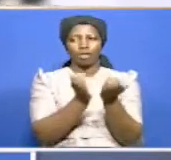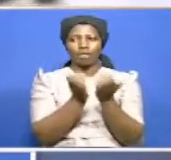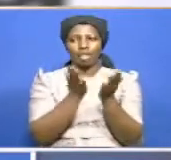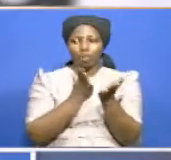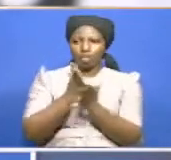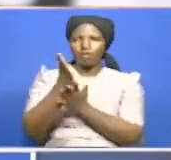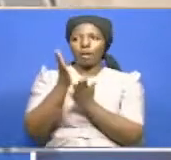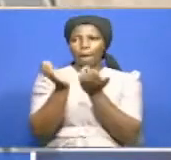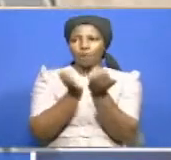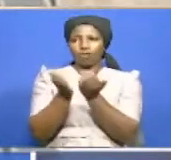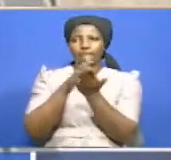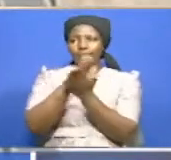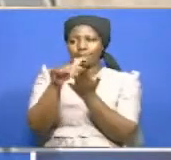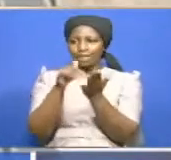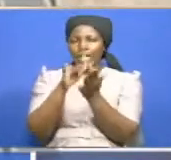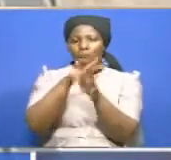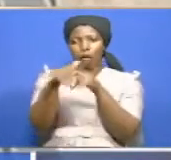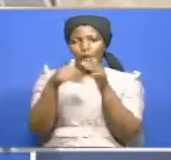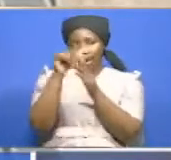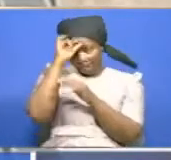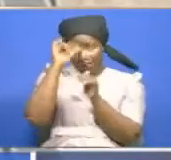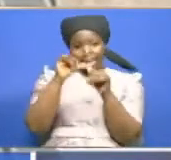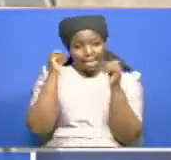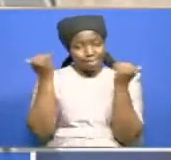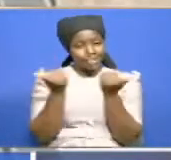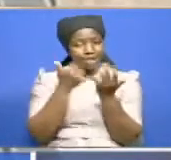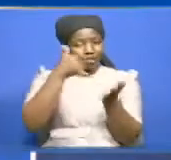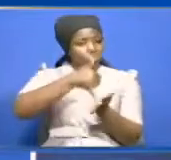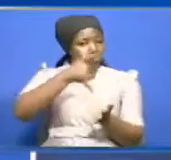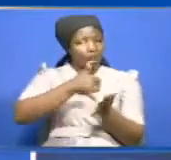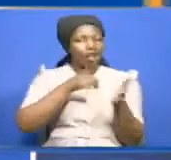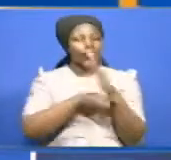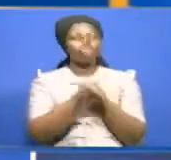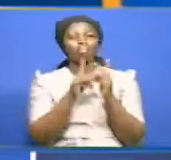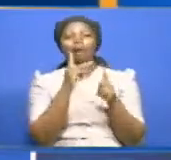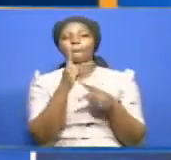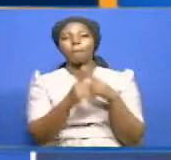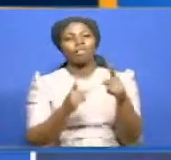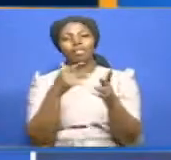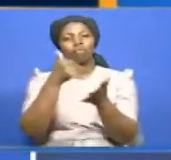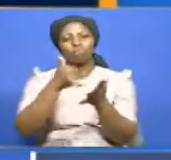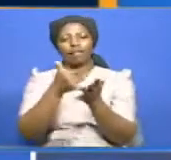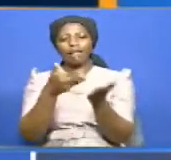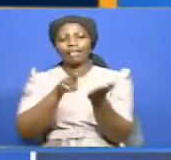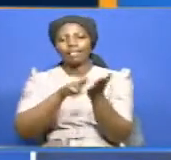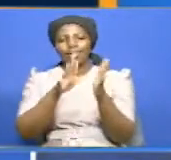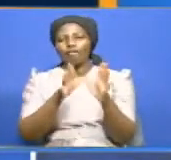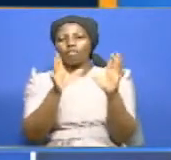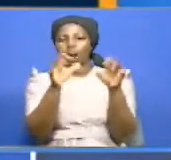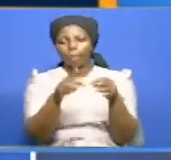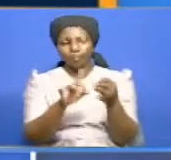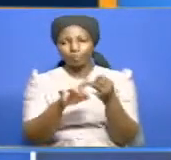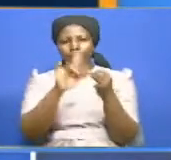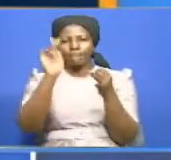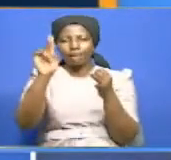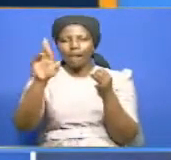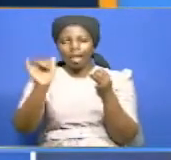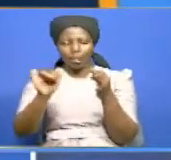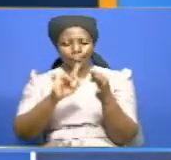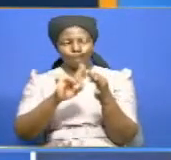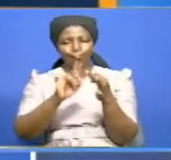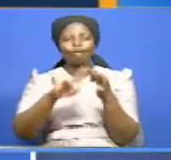Through the Biashara Centres, all government agencies involved in the process, including Registrar of Companies, Kenya Revenue